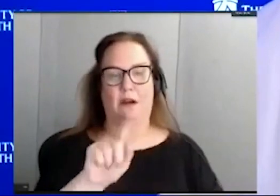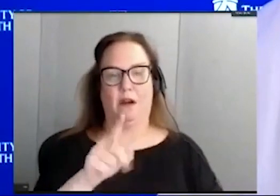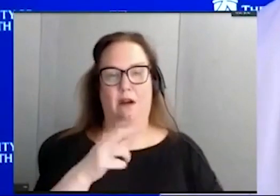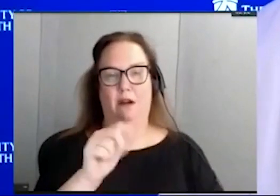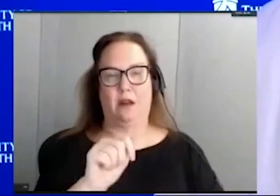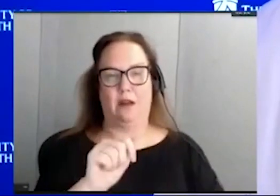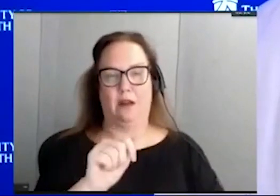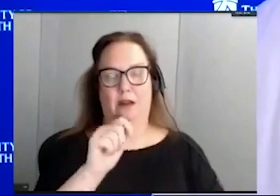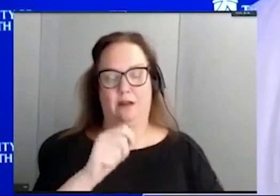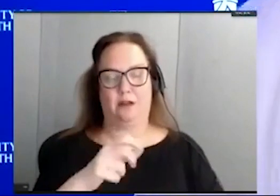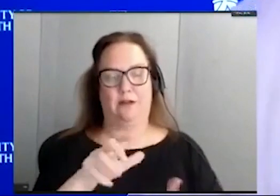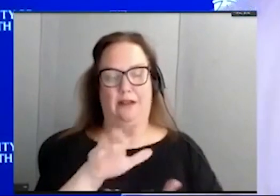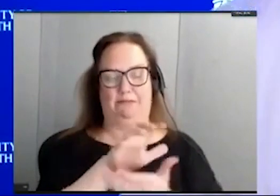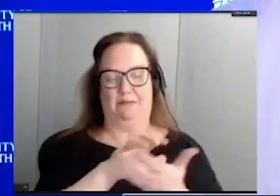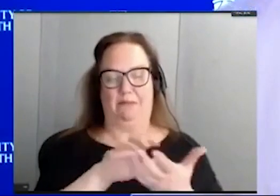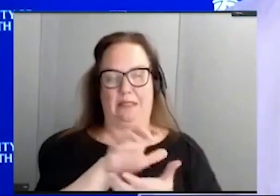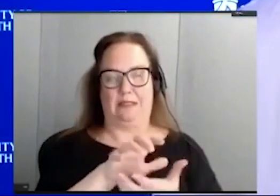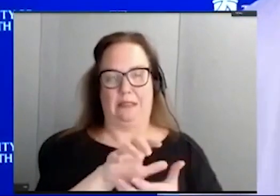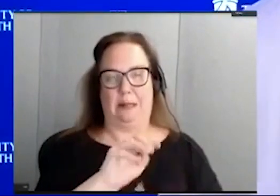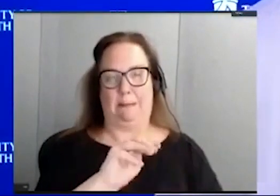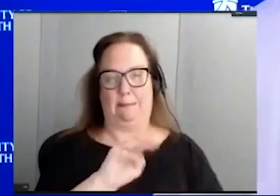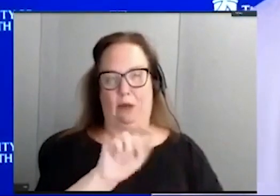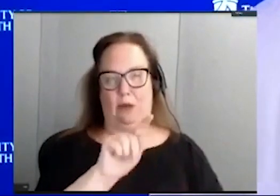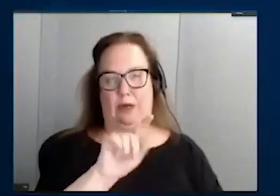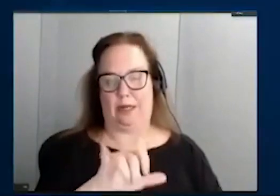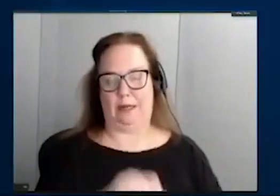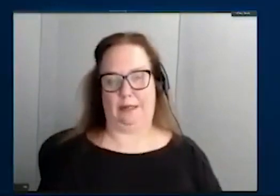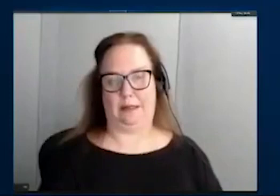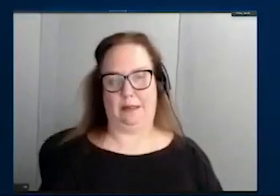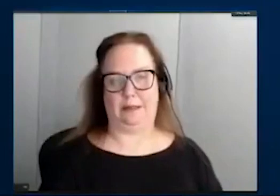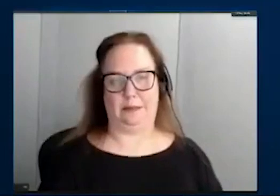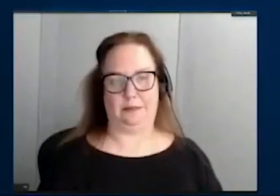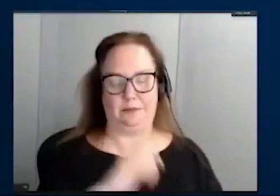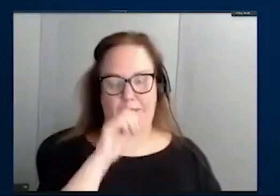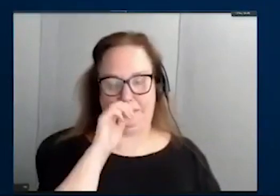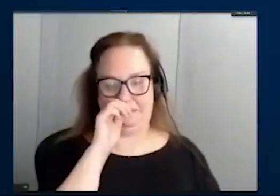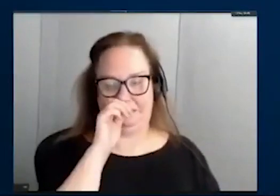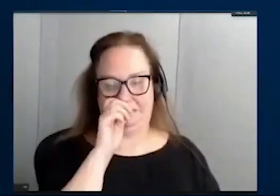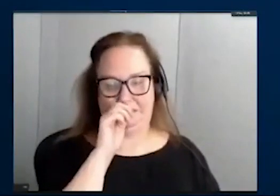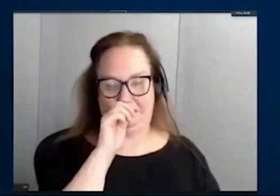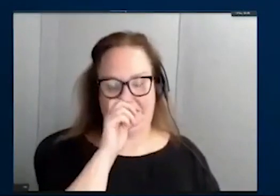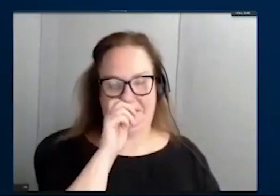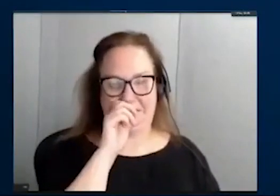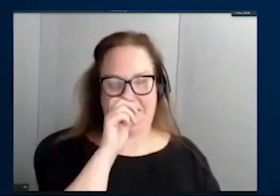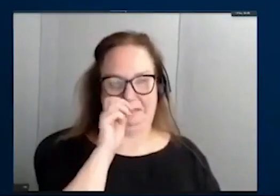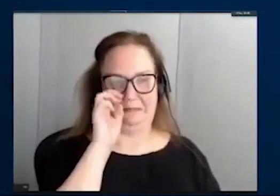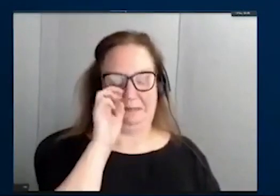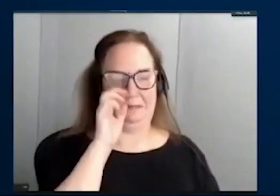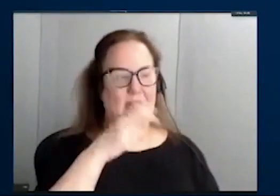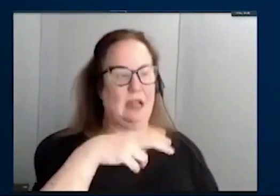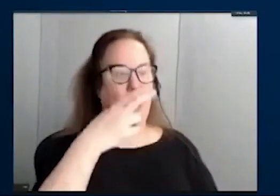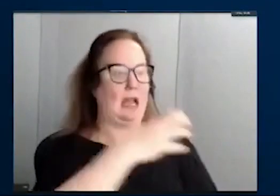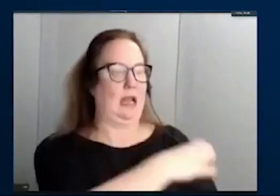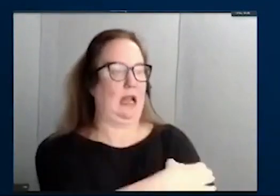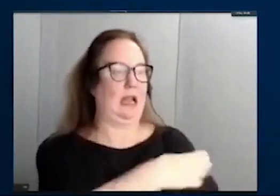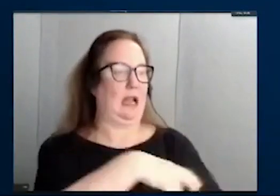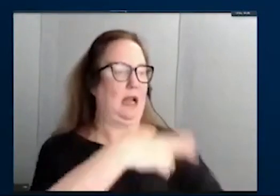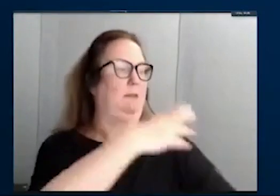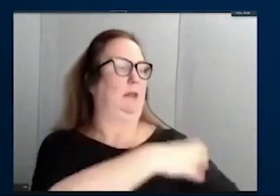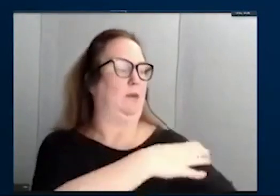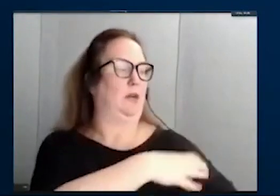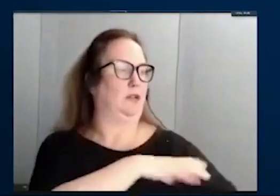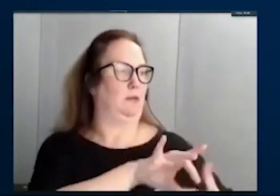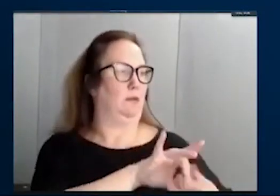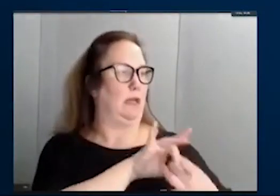hybrid immunity, and we've discussed that before on the show as well. All right, we're going to wrap up, but Nicole wants to know, just real quick, is high blood pressure related to having COVID? Is that a